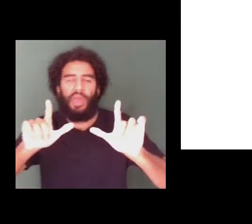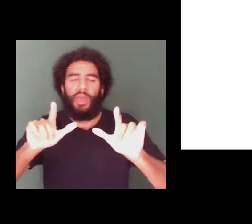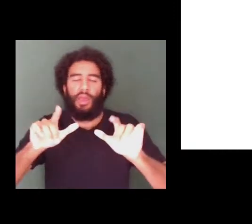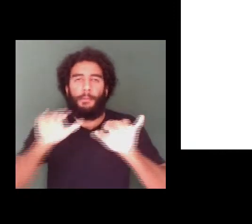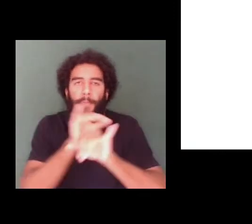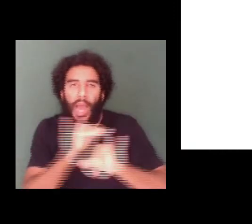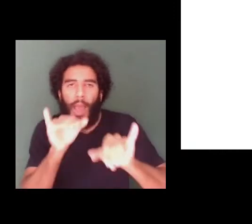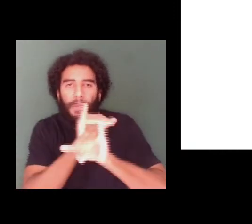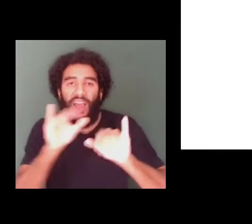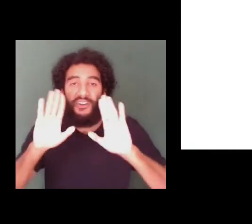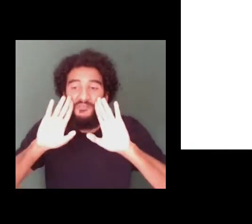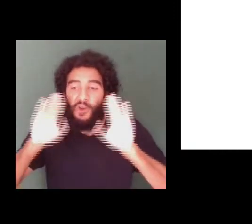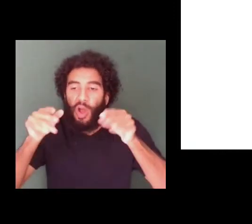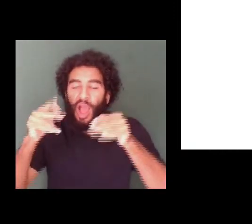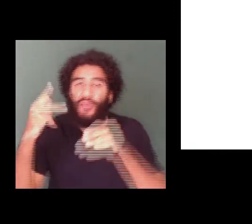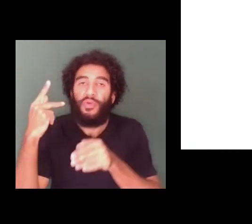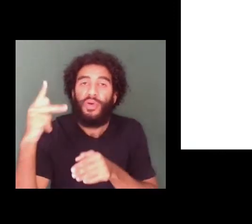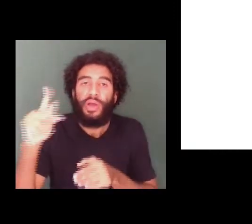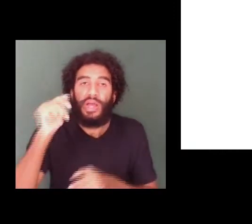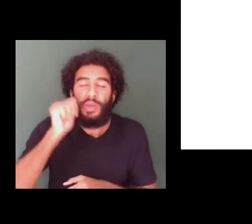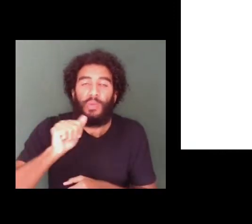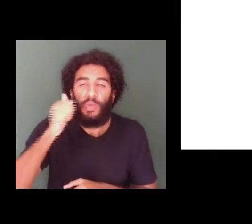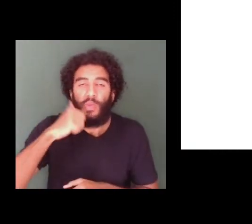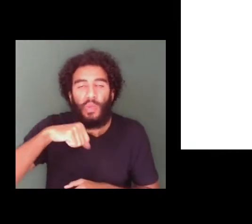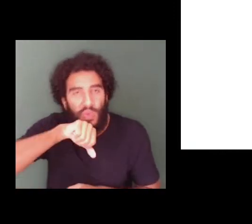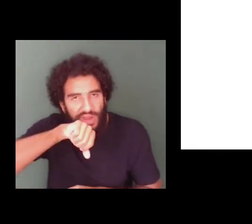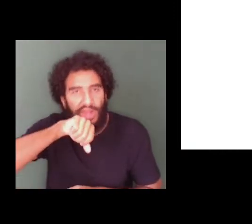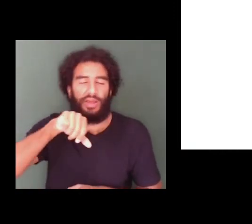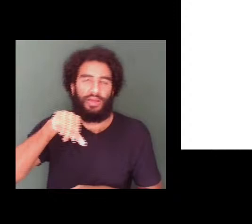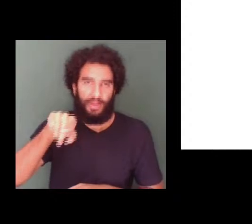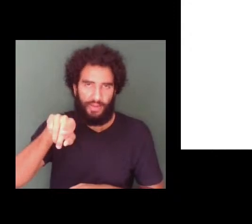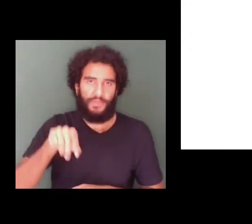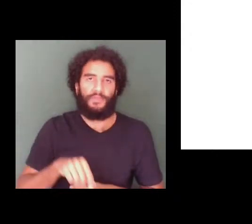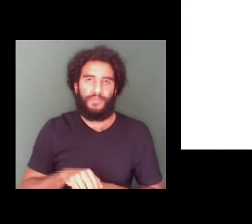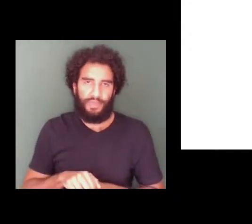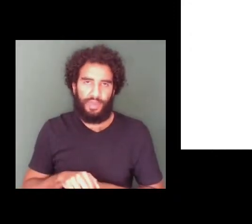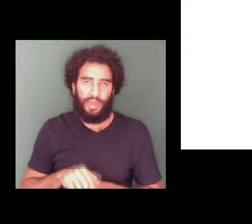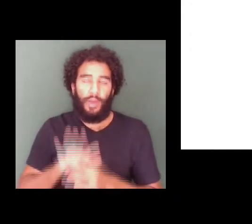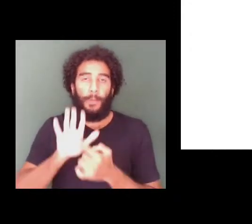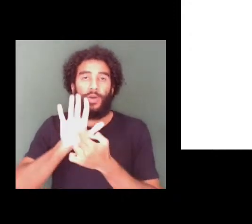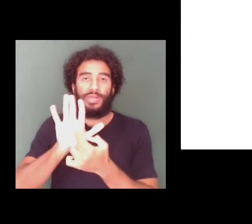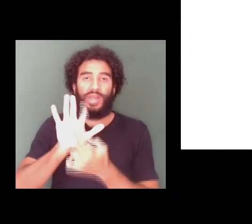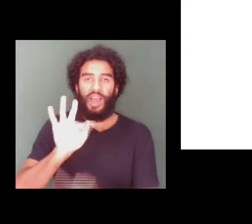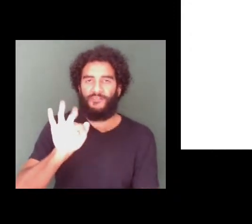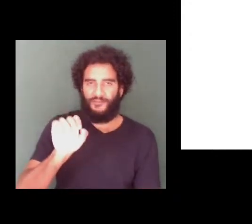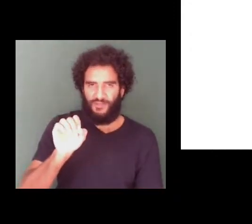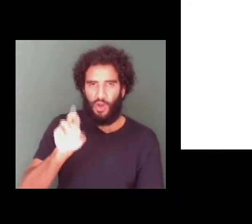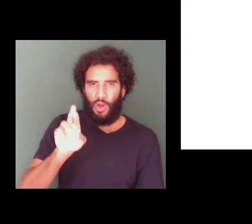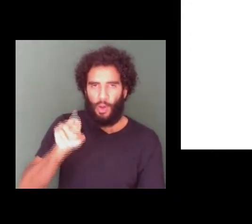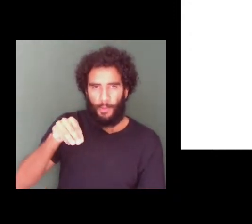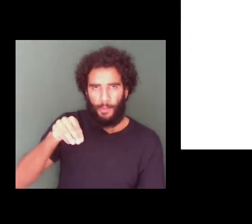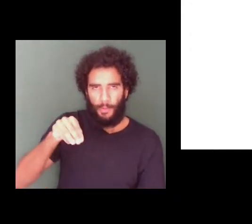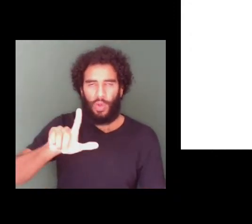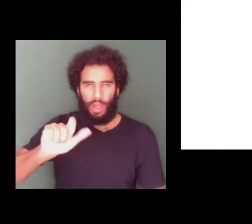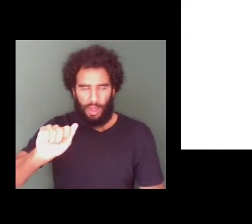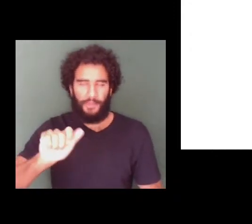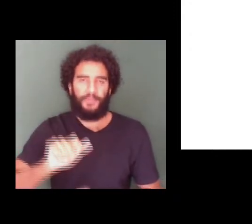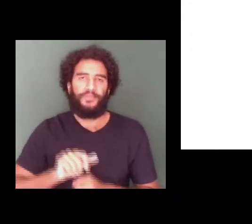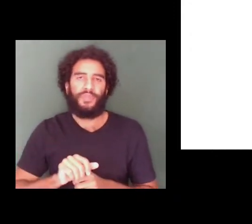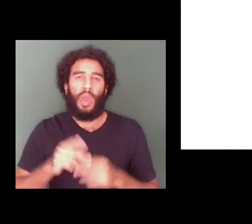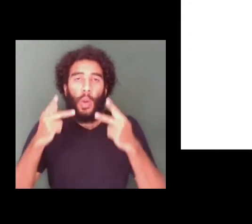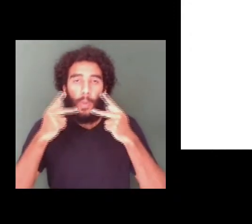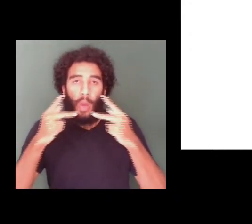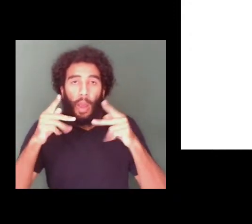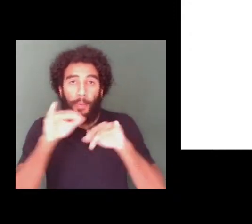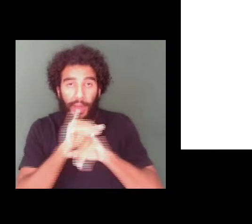The report also showed that marketing is multifaceted. Oftentimes people think of marketing in a very simplistic way about, well, it's the promotions that